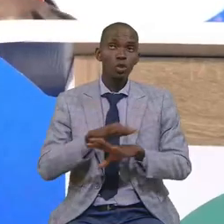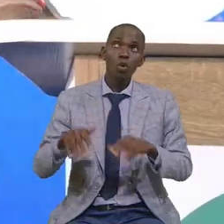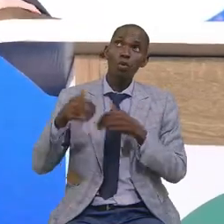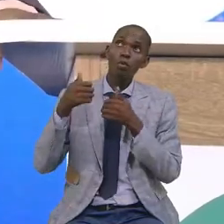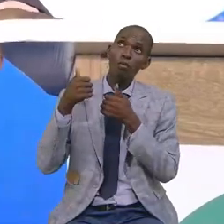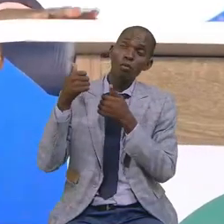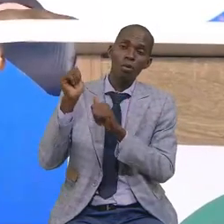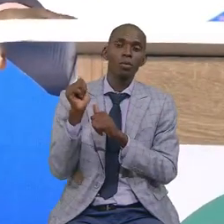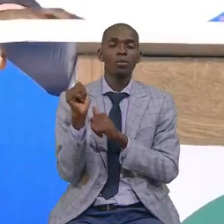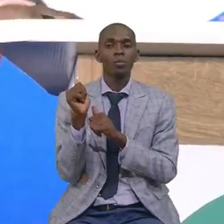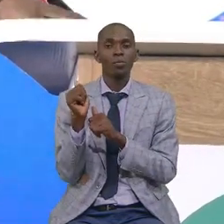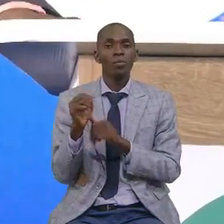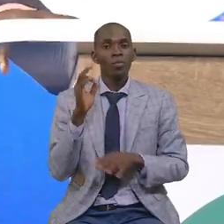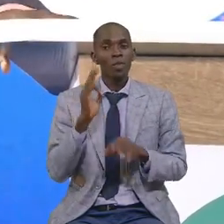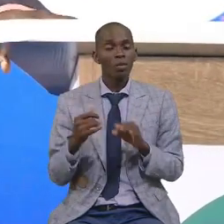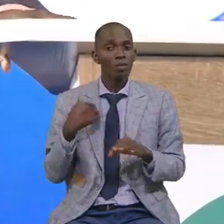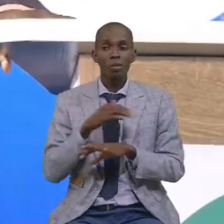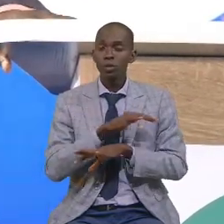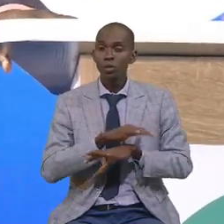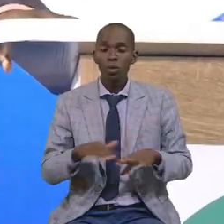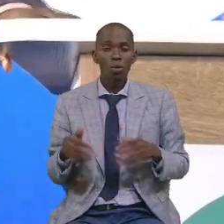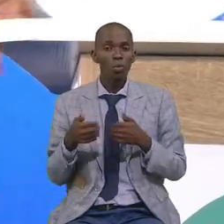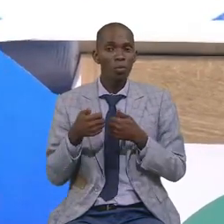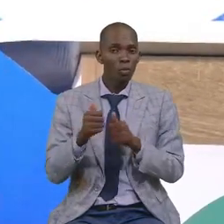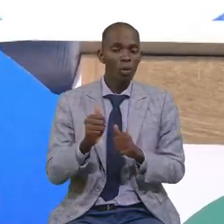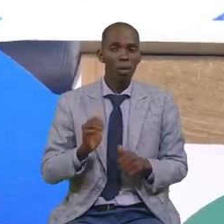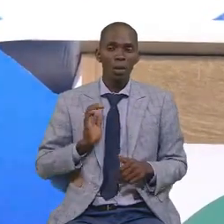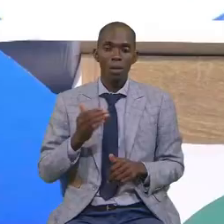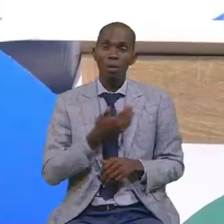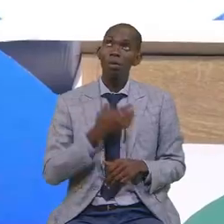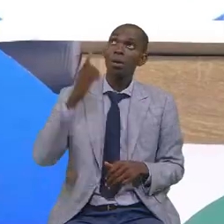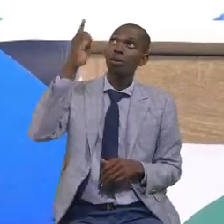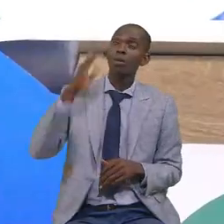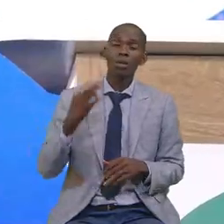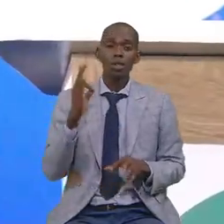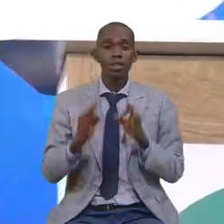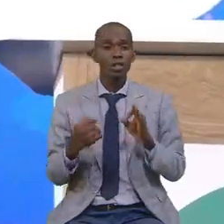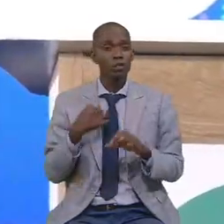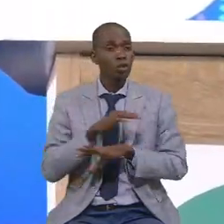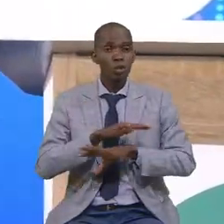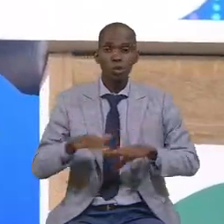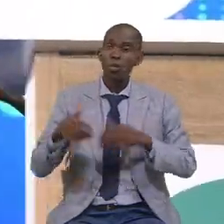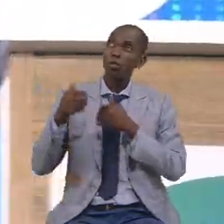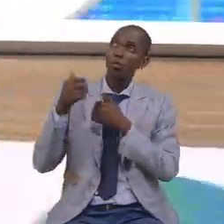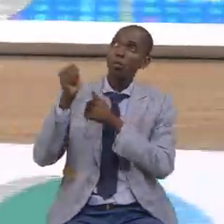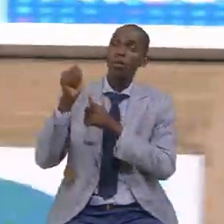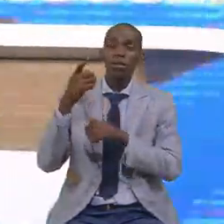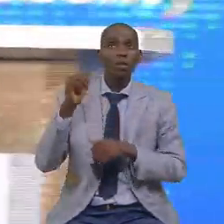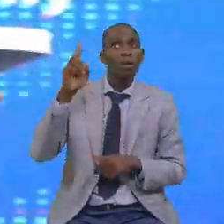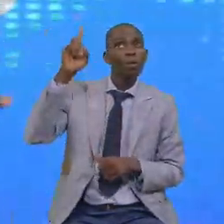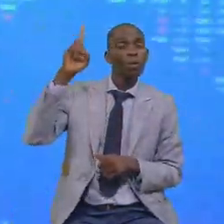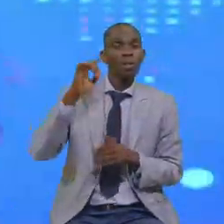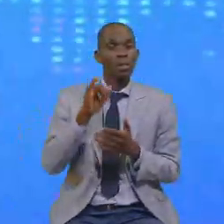guide, if we do not follow our God, if we do not follow the one who says,